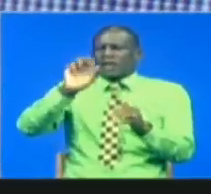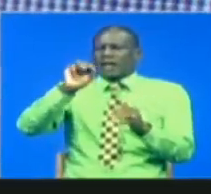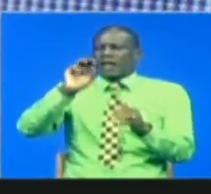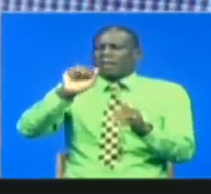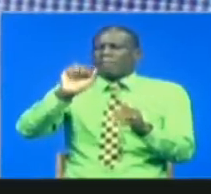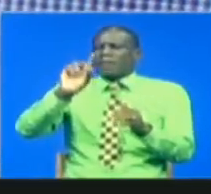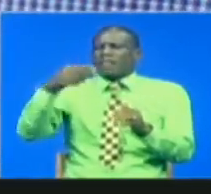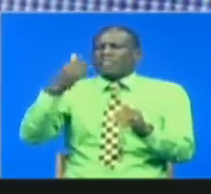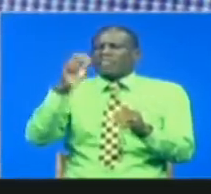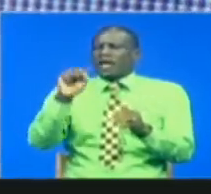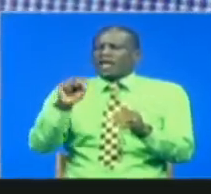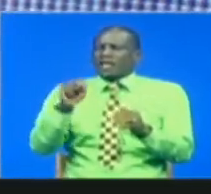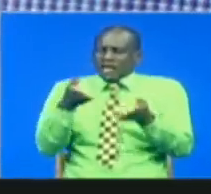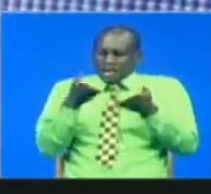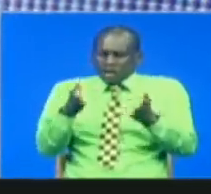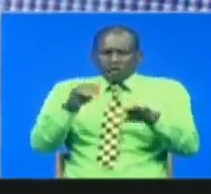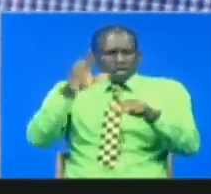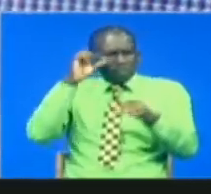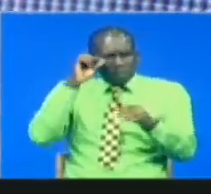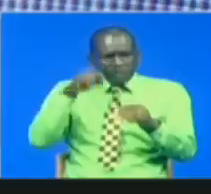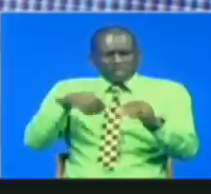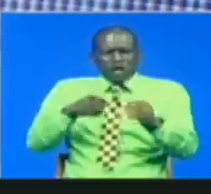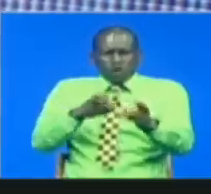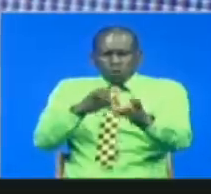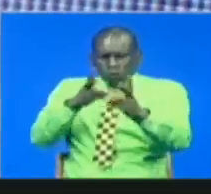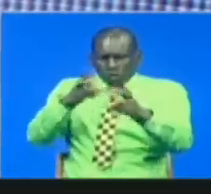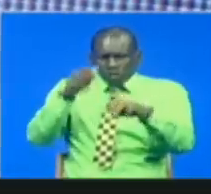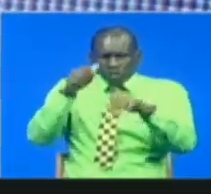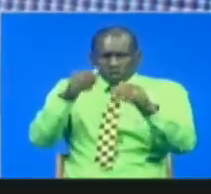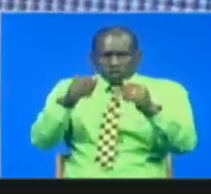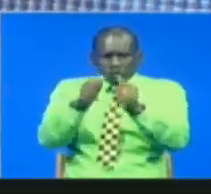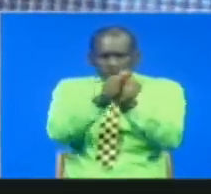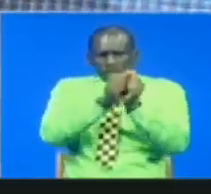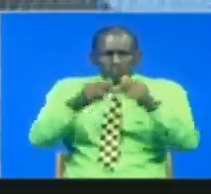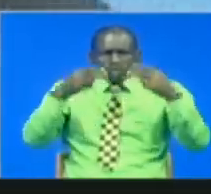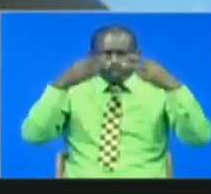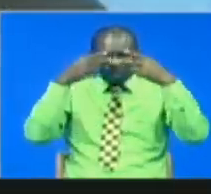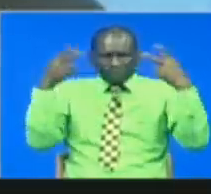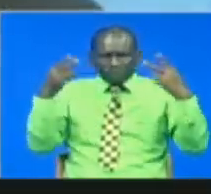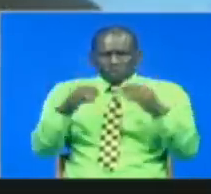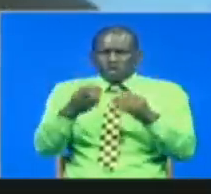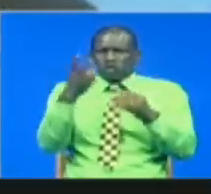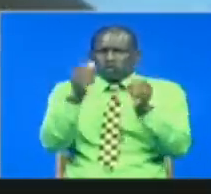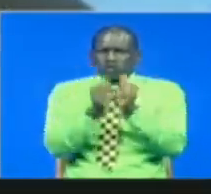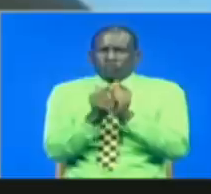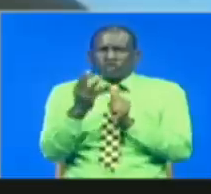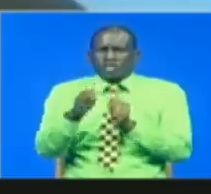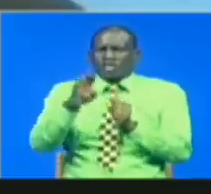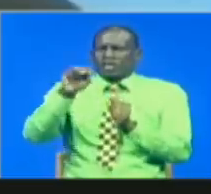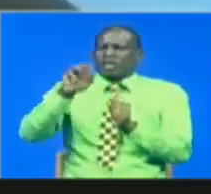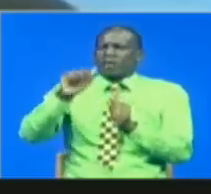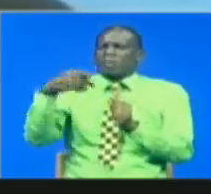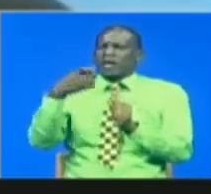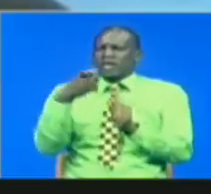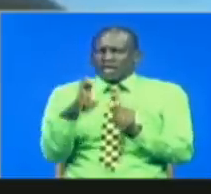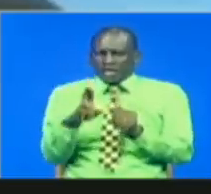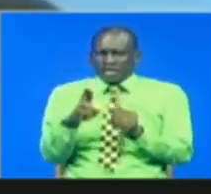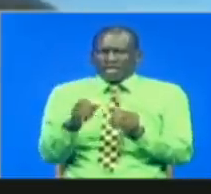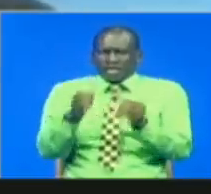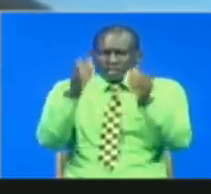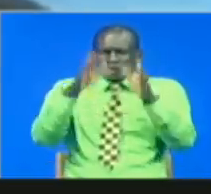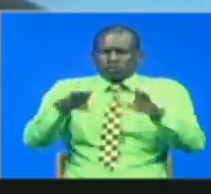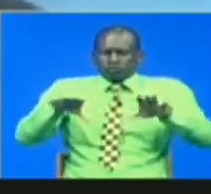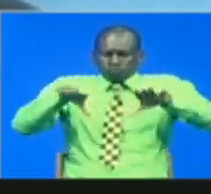in Somalia fighting alongside Al-Shabaab. In 2014, Mahir was part of an assassination cell tasked by the Al-Shabaab to